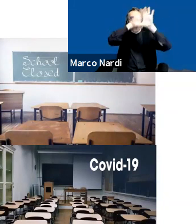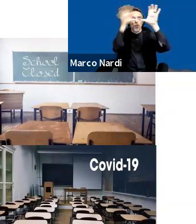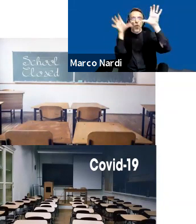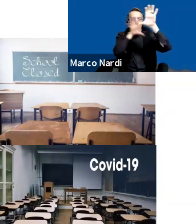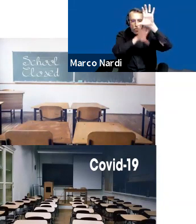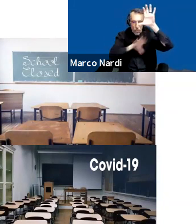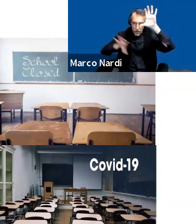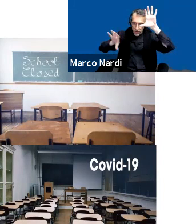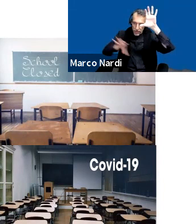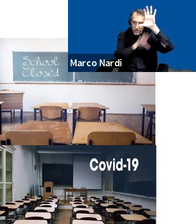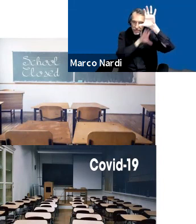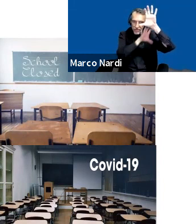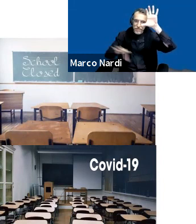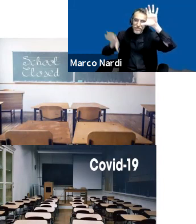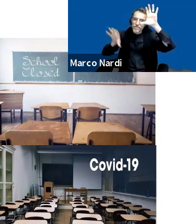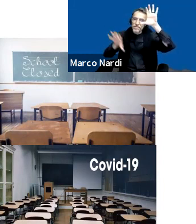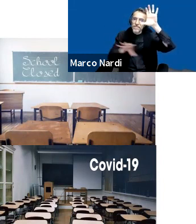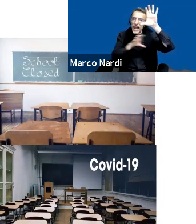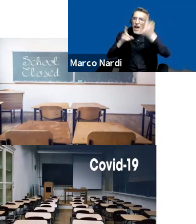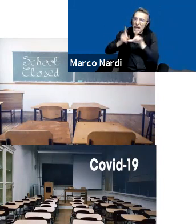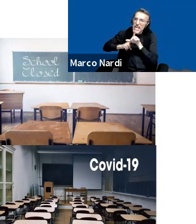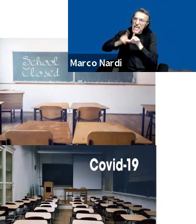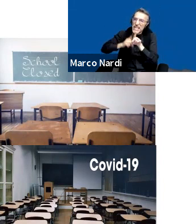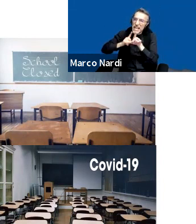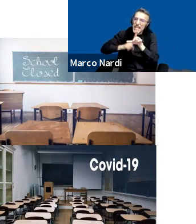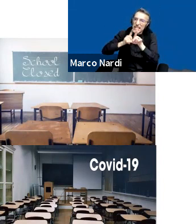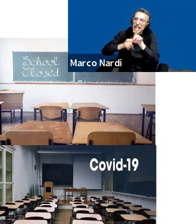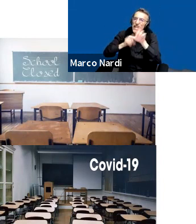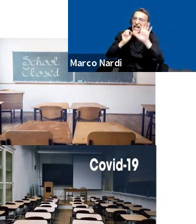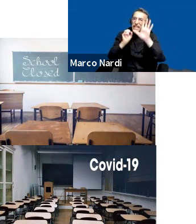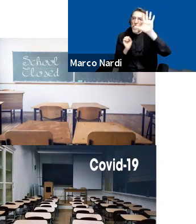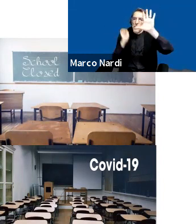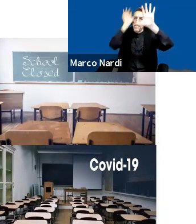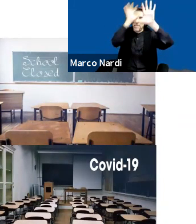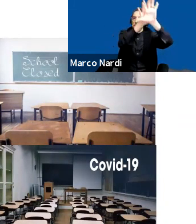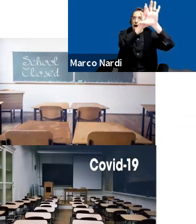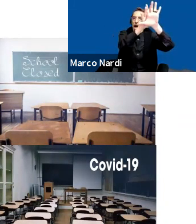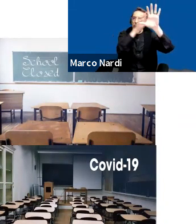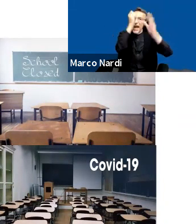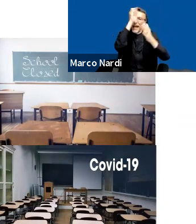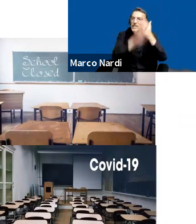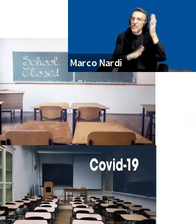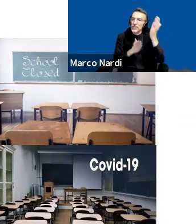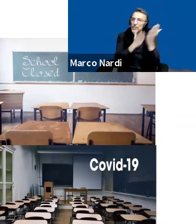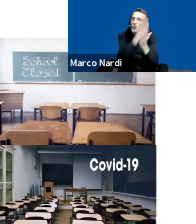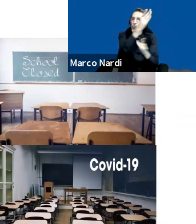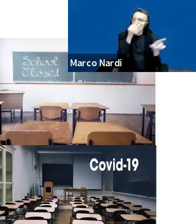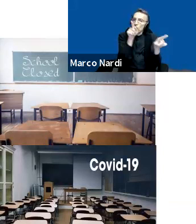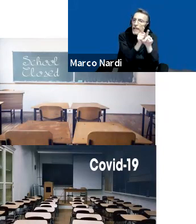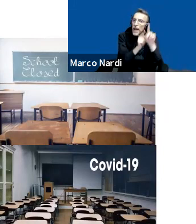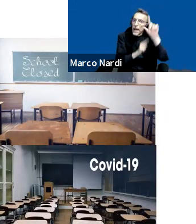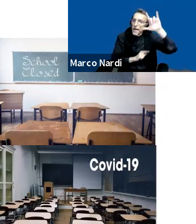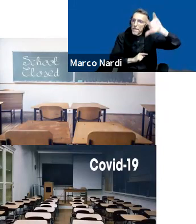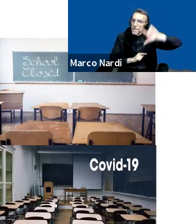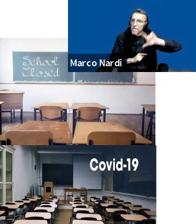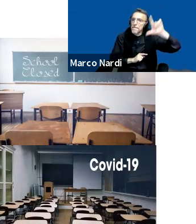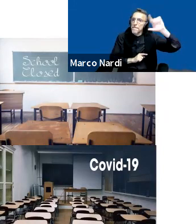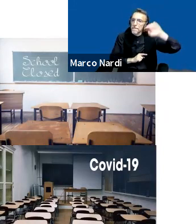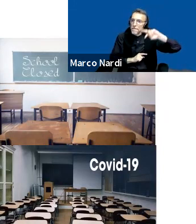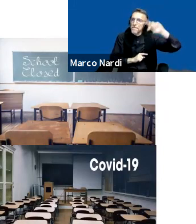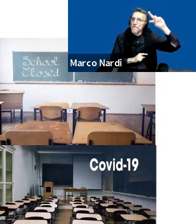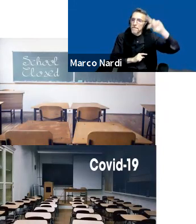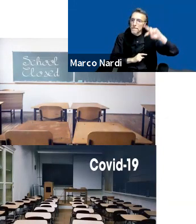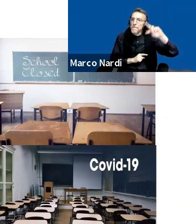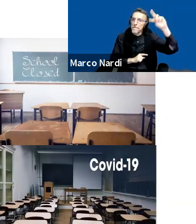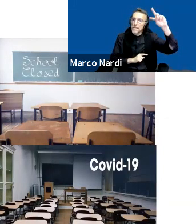have felt for many years and for many decades. They have experienced the disruption of their